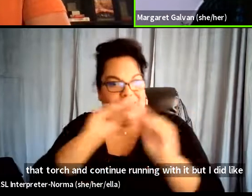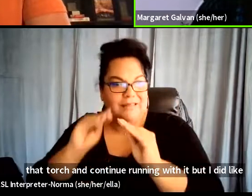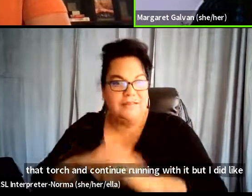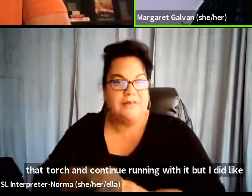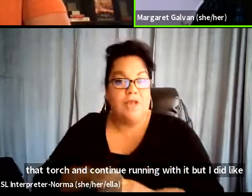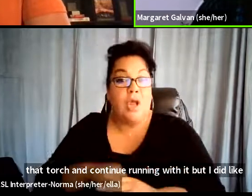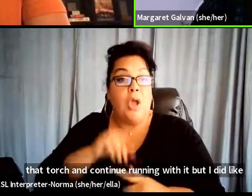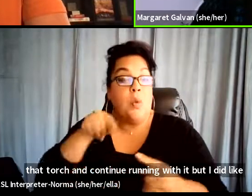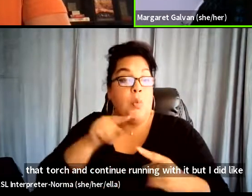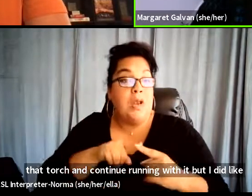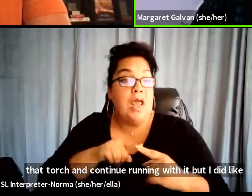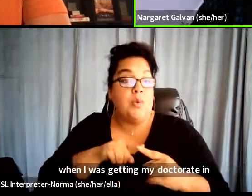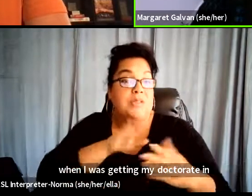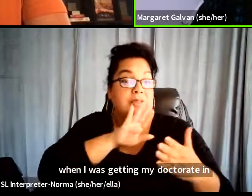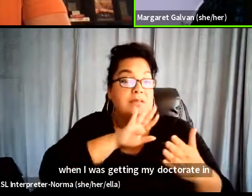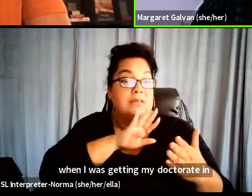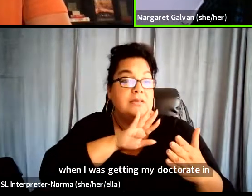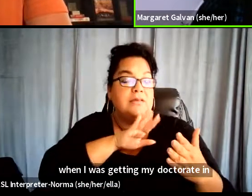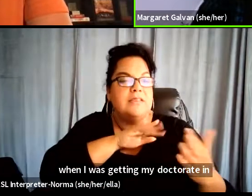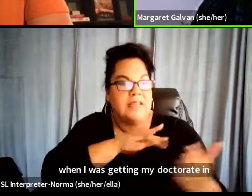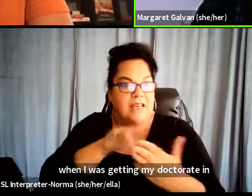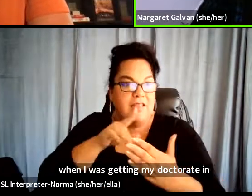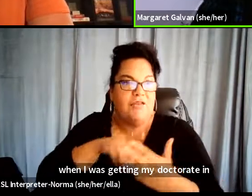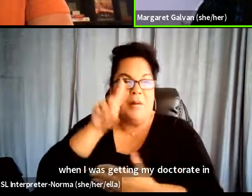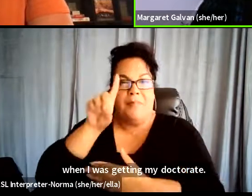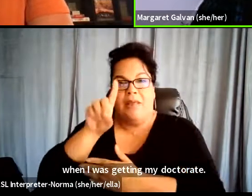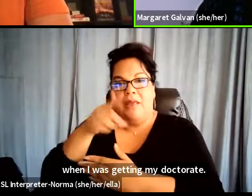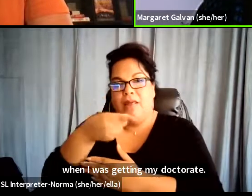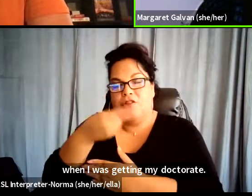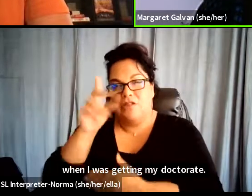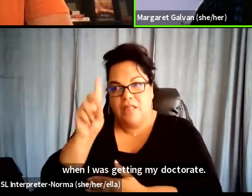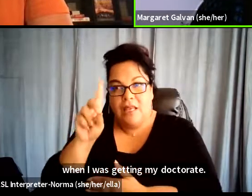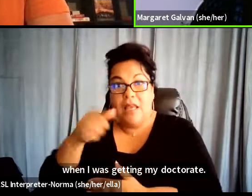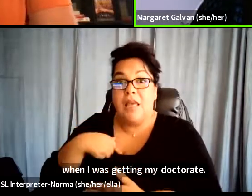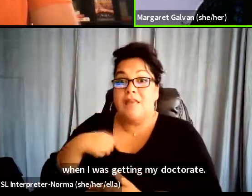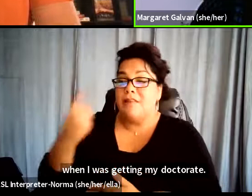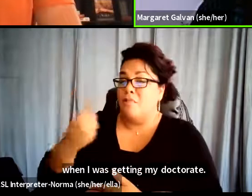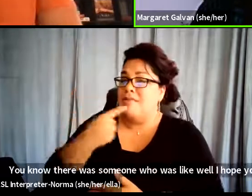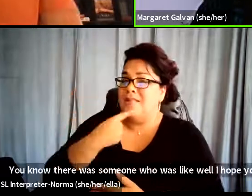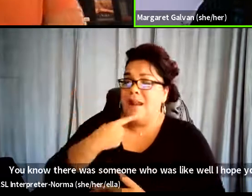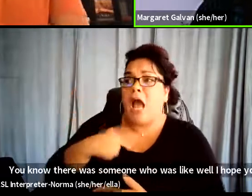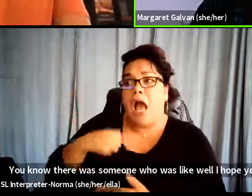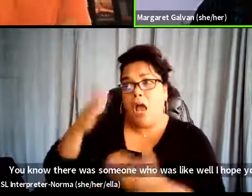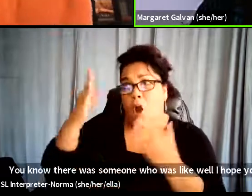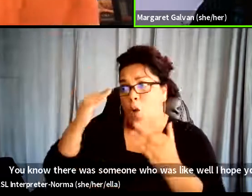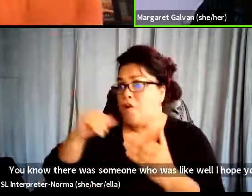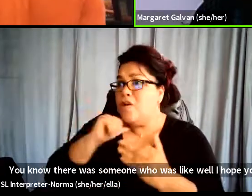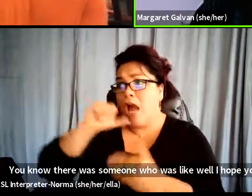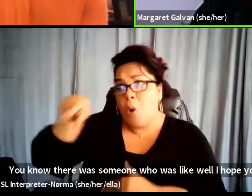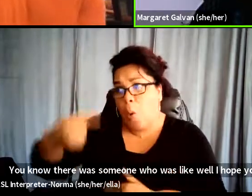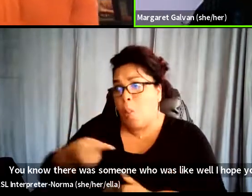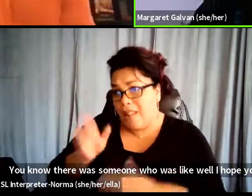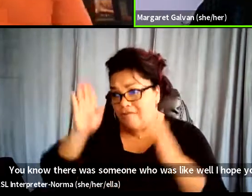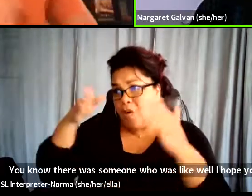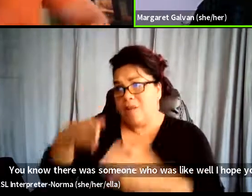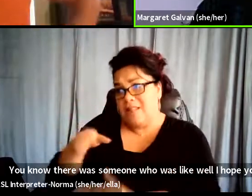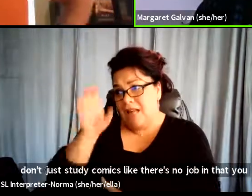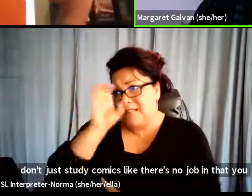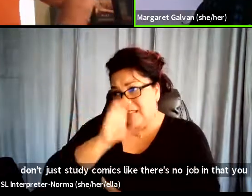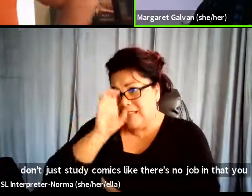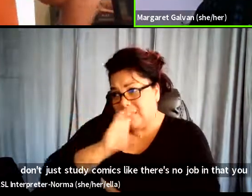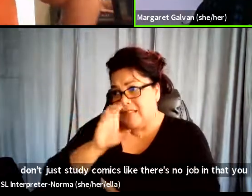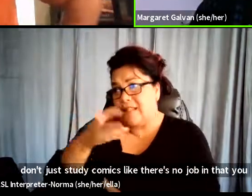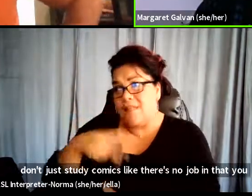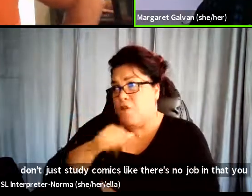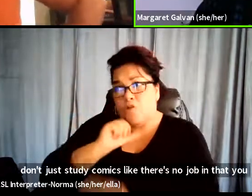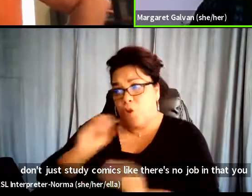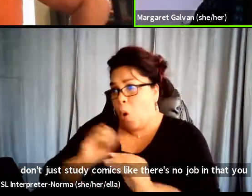um, you know, there was someone who was like, well, I hope you don't just study comics. Like there's no job in that. Um, you know, and I,